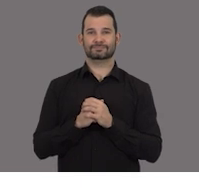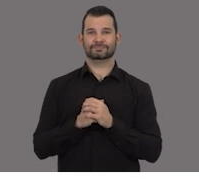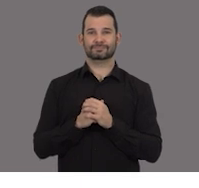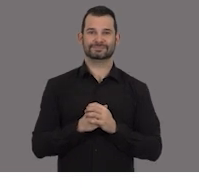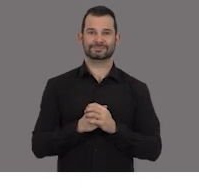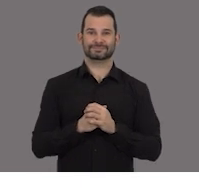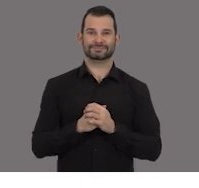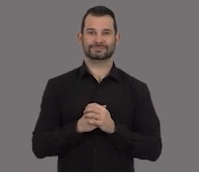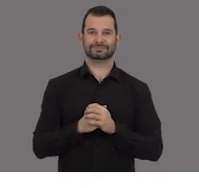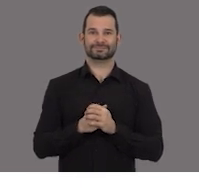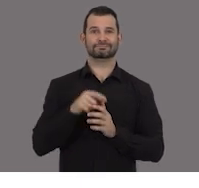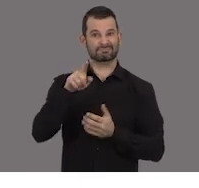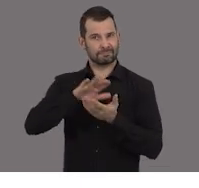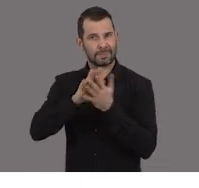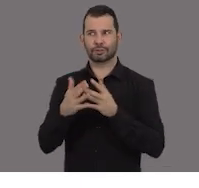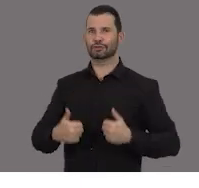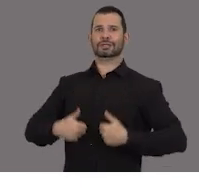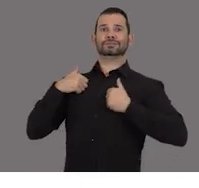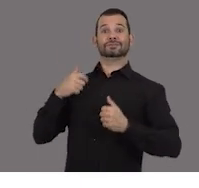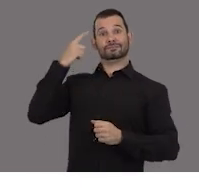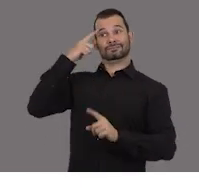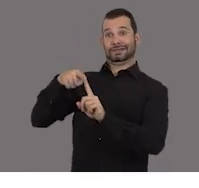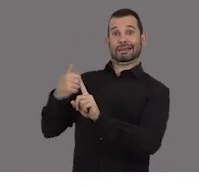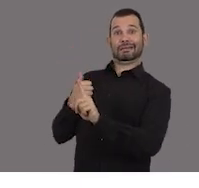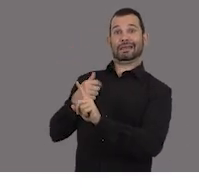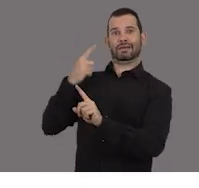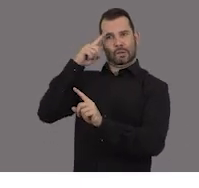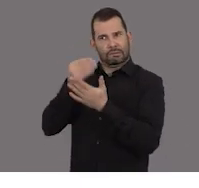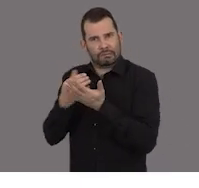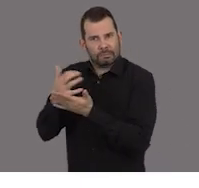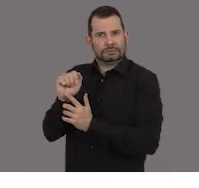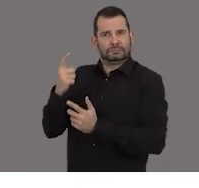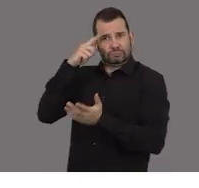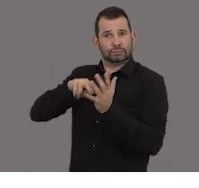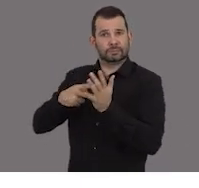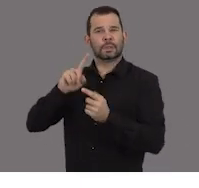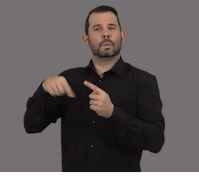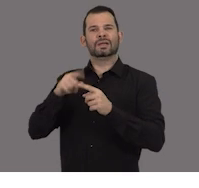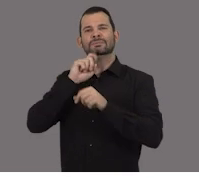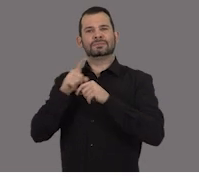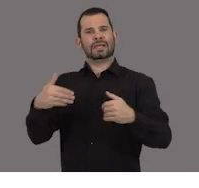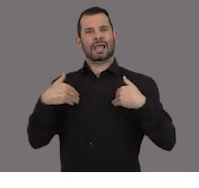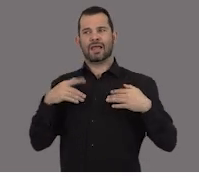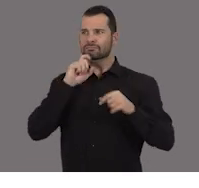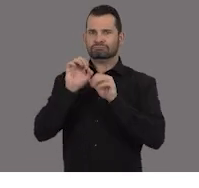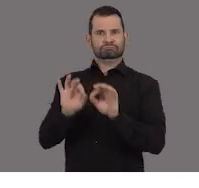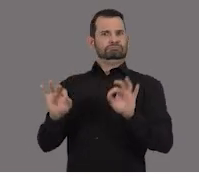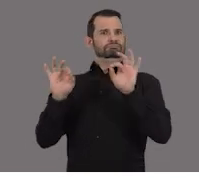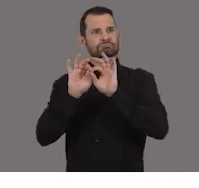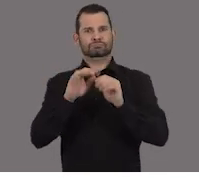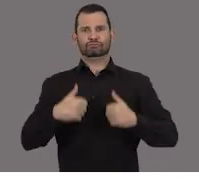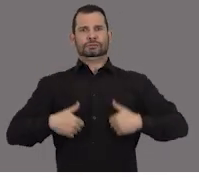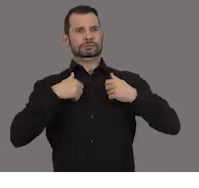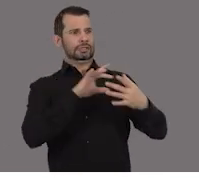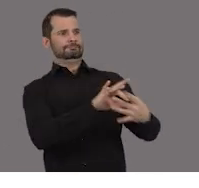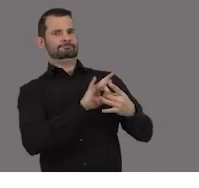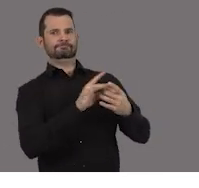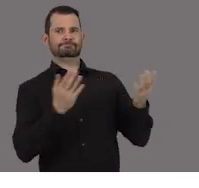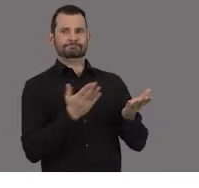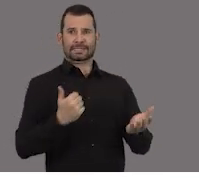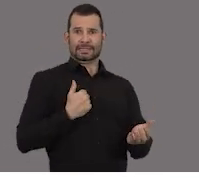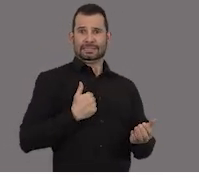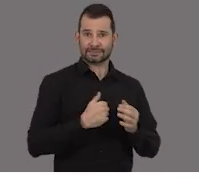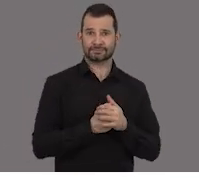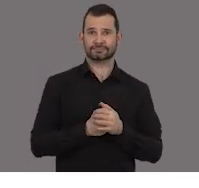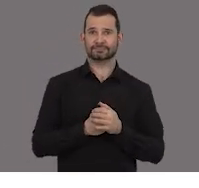canada.ca/new-2-Canada. You become a resident of Canada for income tax purposes when you have significant residential